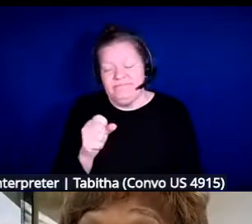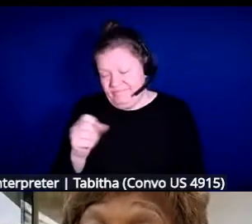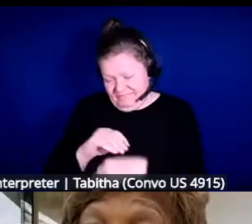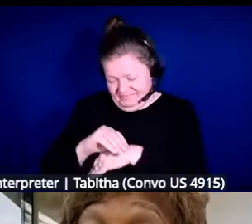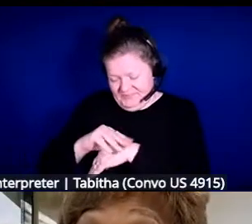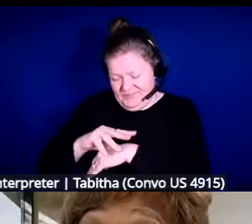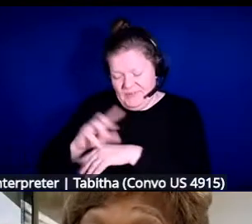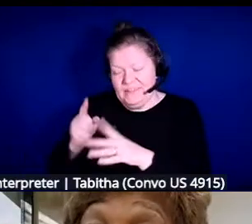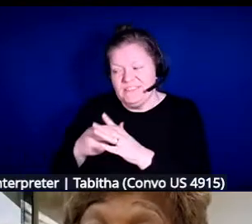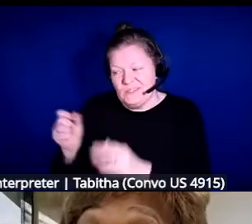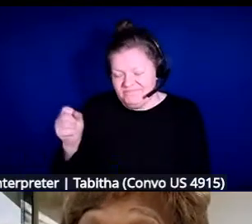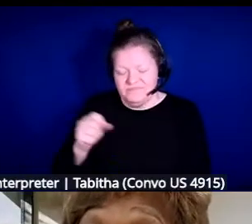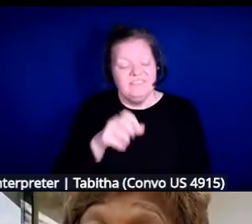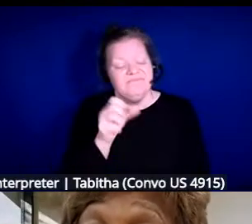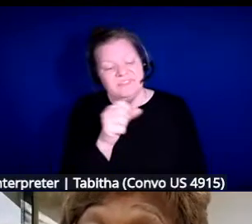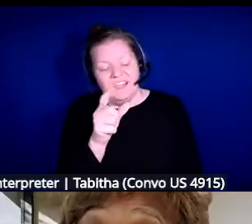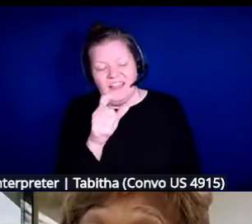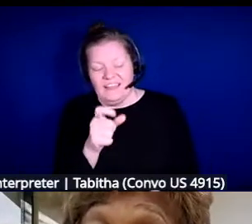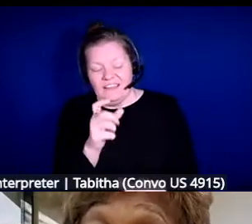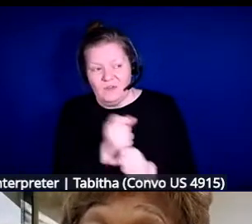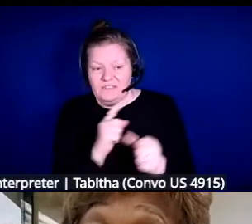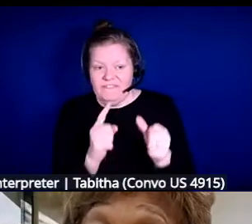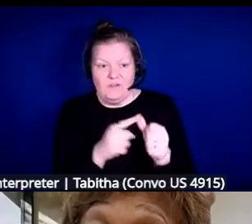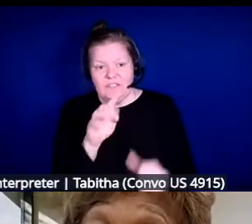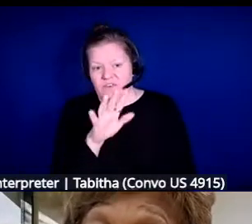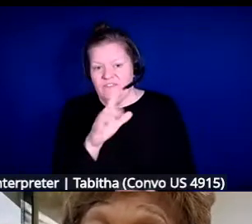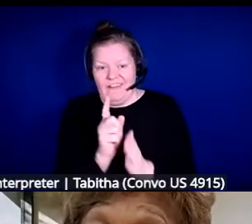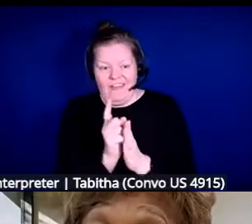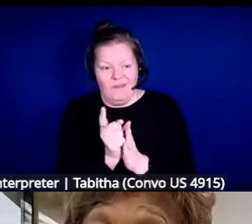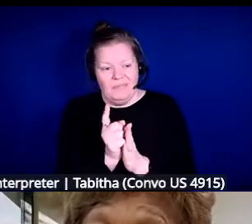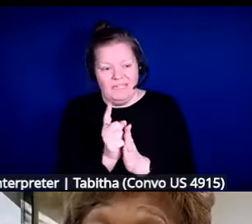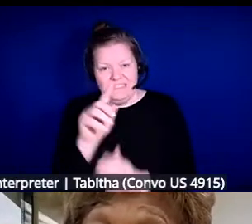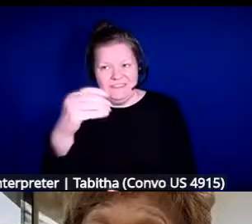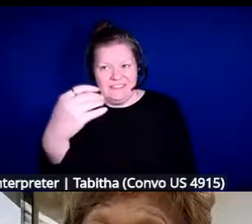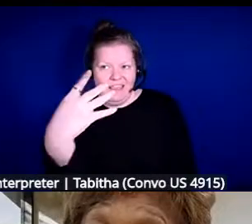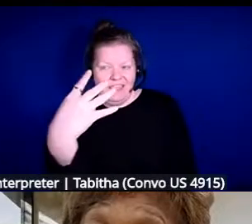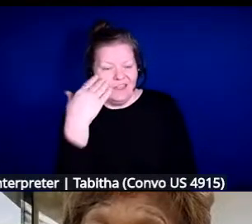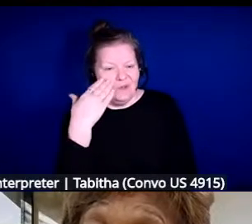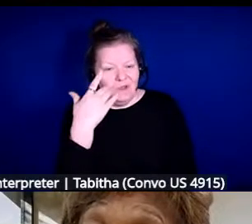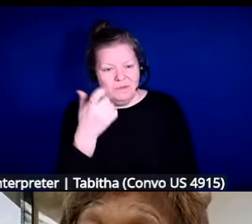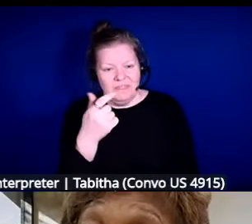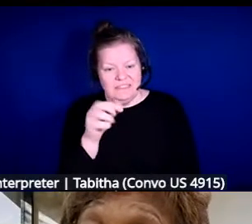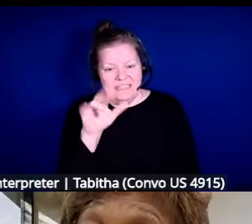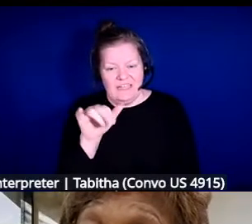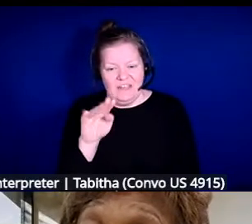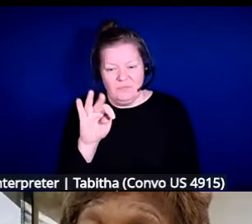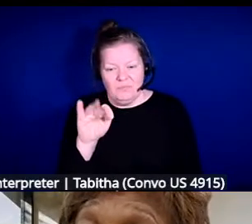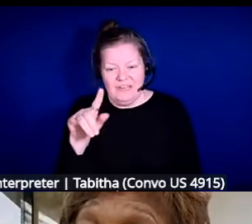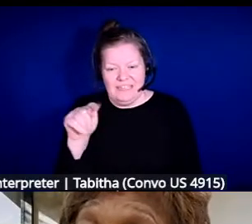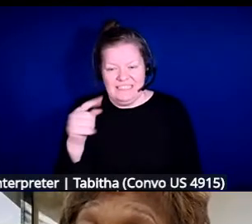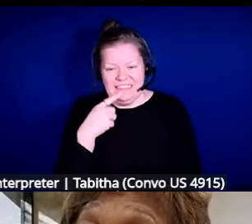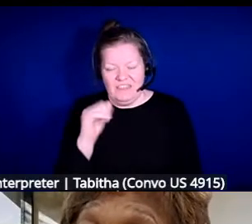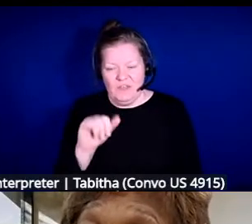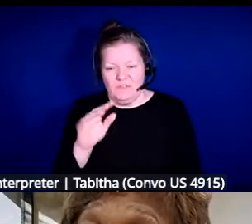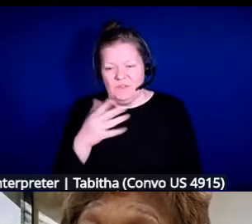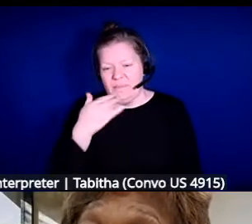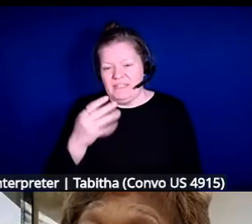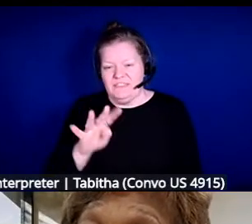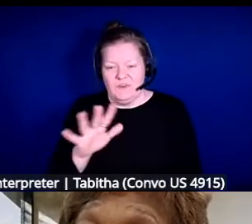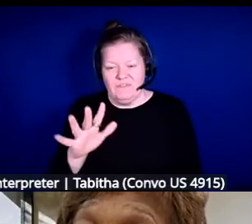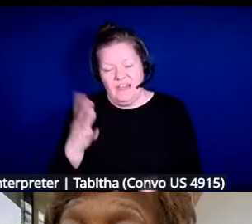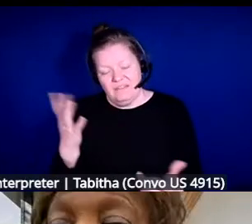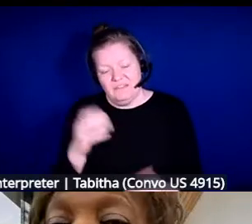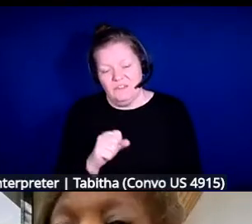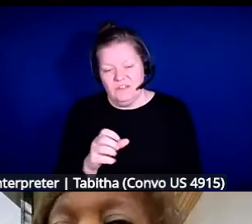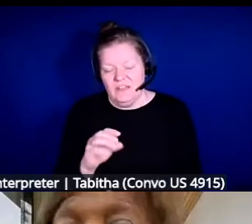yeah, so yeah, yeah, got to get those first 45 minutes of sunlight, because Gary Brecka says those are the best 45. So